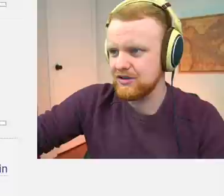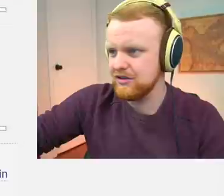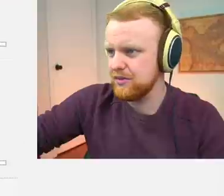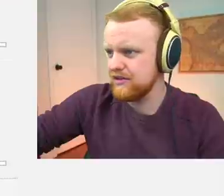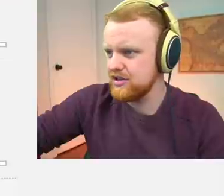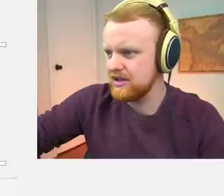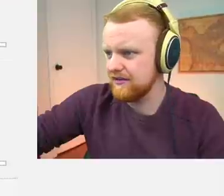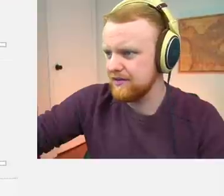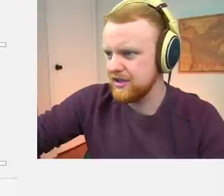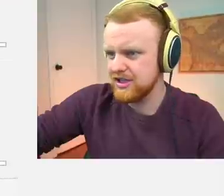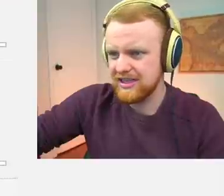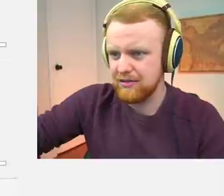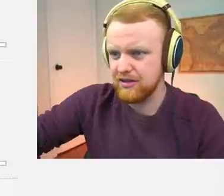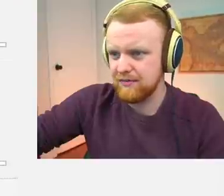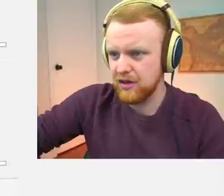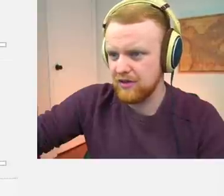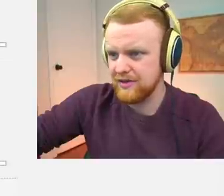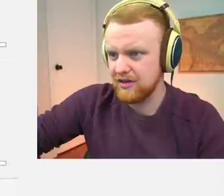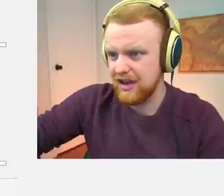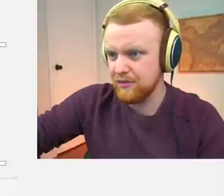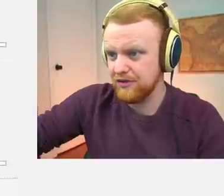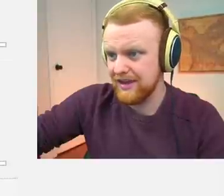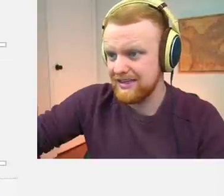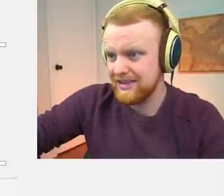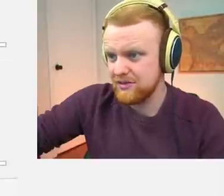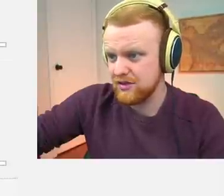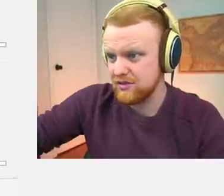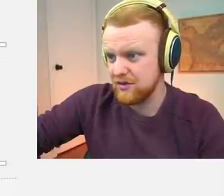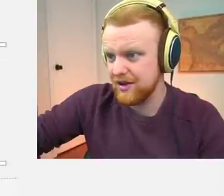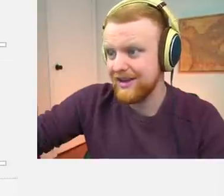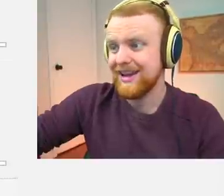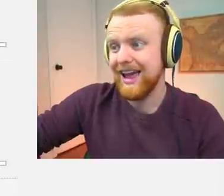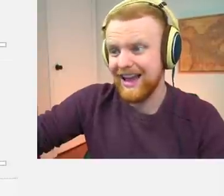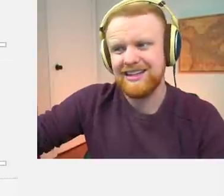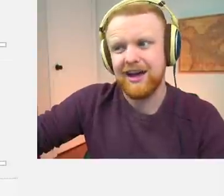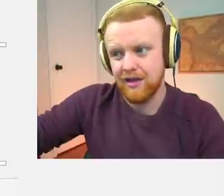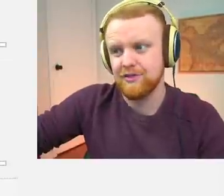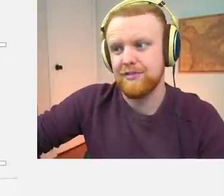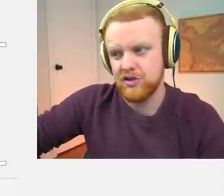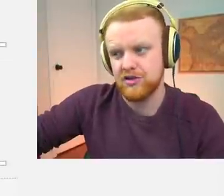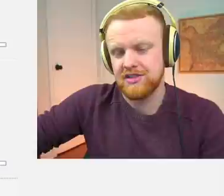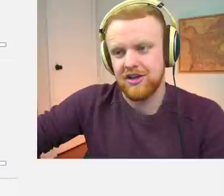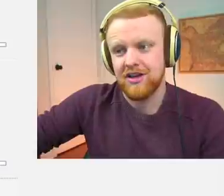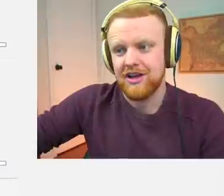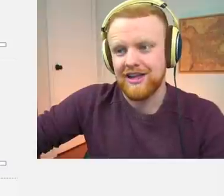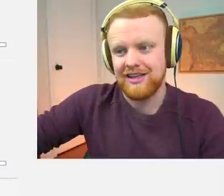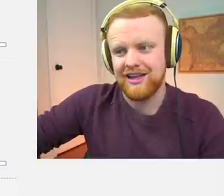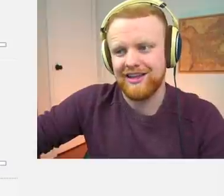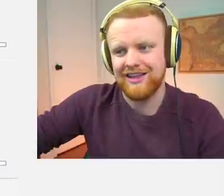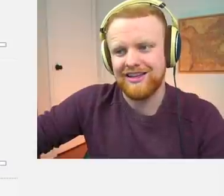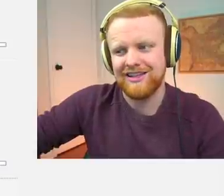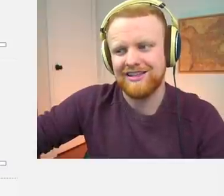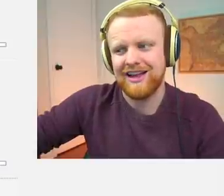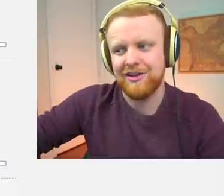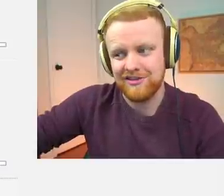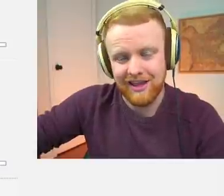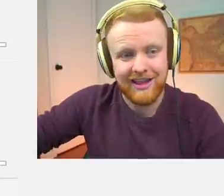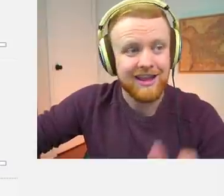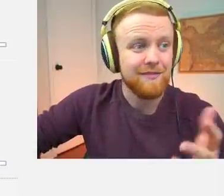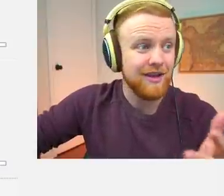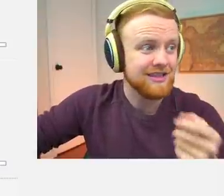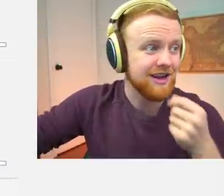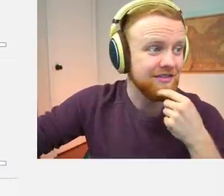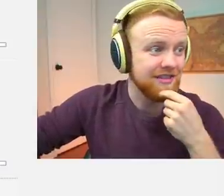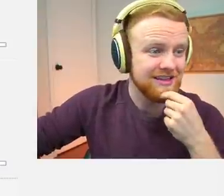implement certain provisions of the budget tabled in Parliament on April 19th, 2021, and other measures. So it sounds